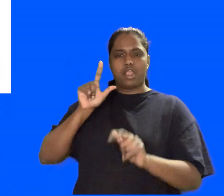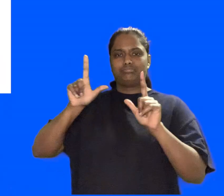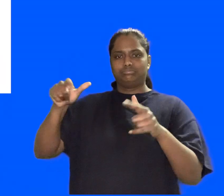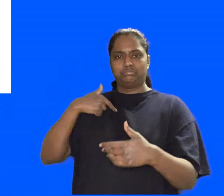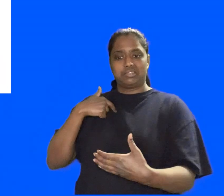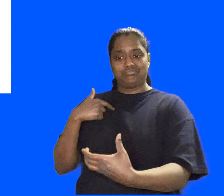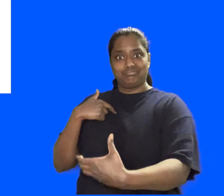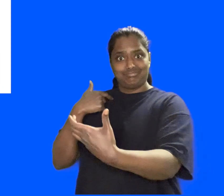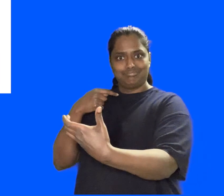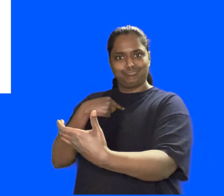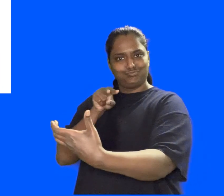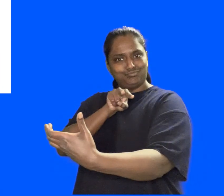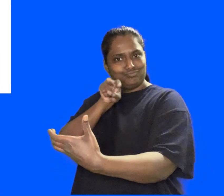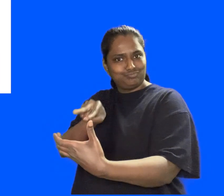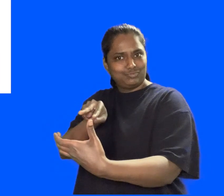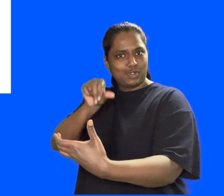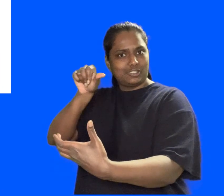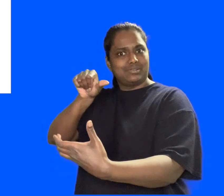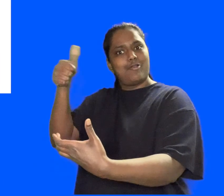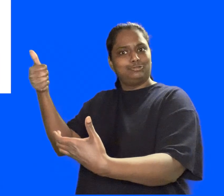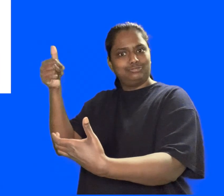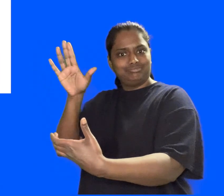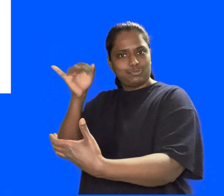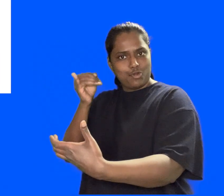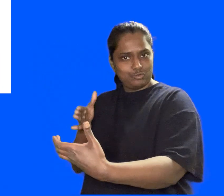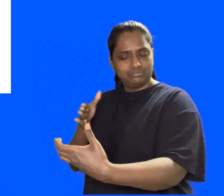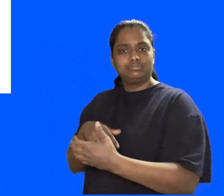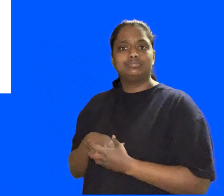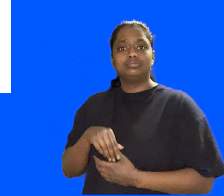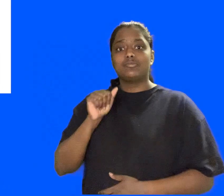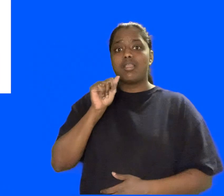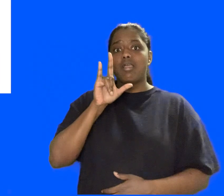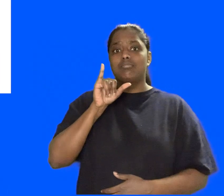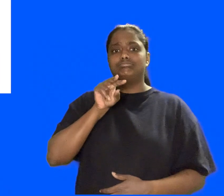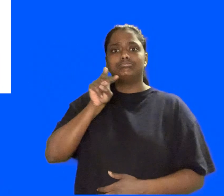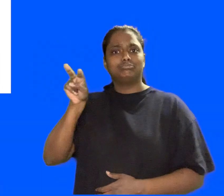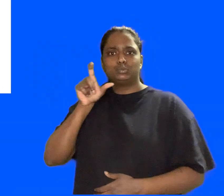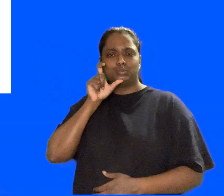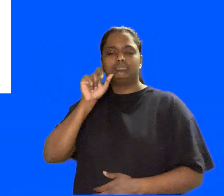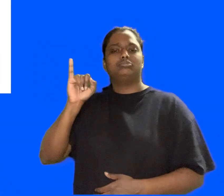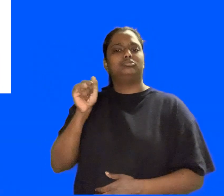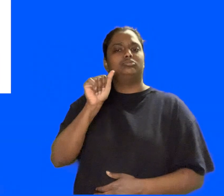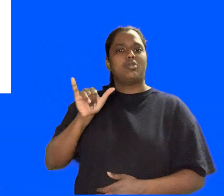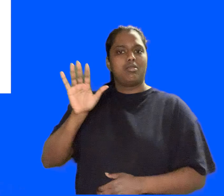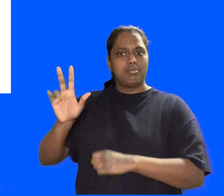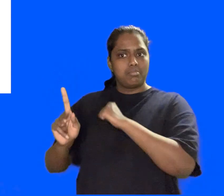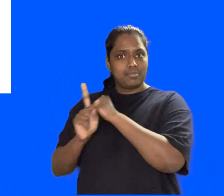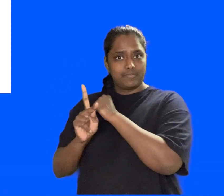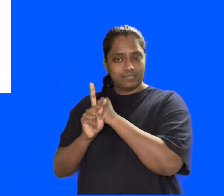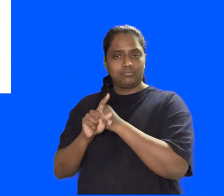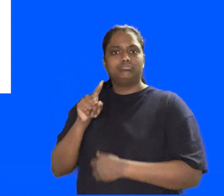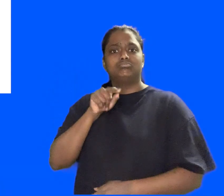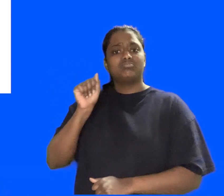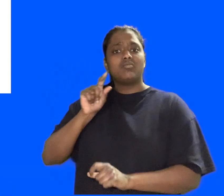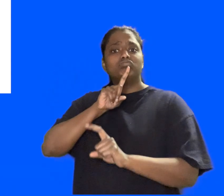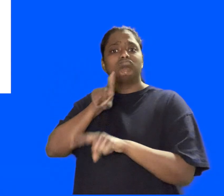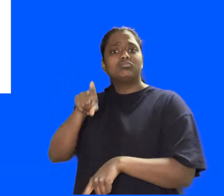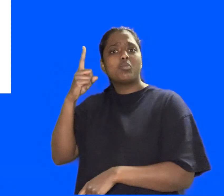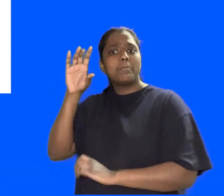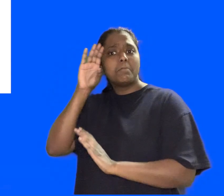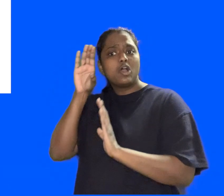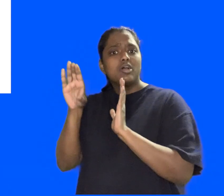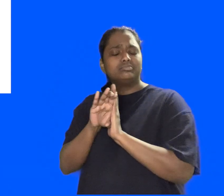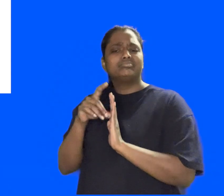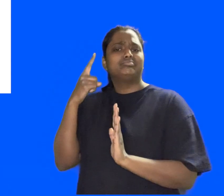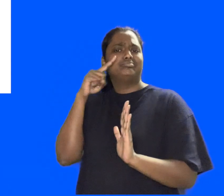Here are a few screens from when our persona Ali views another artist's profile on Network Connector. So this is sort of the view of I'm